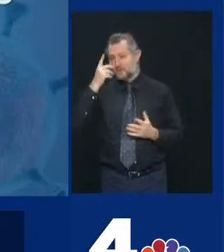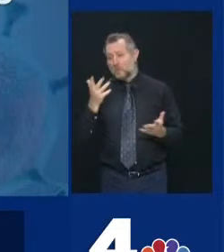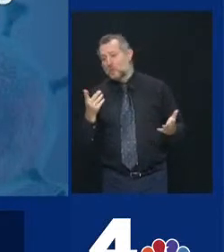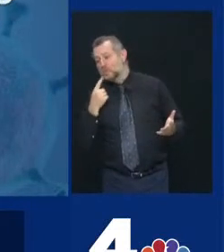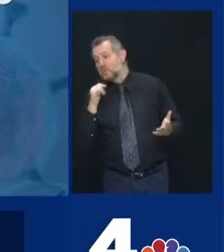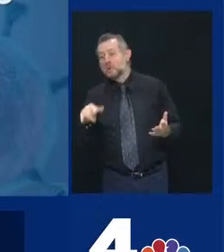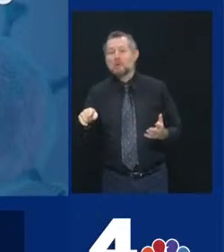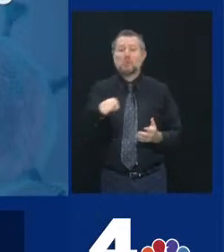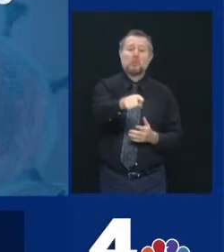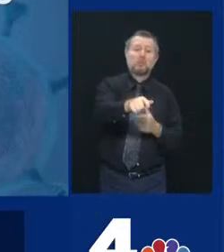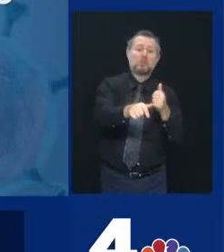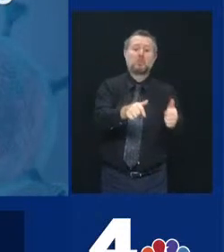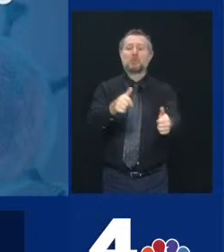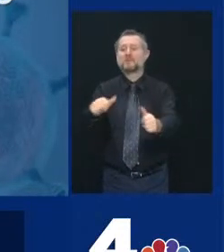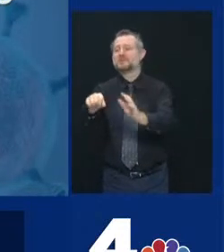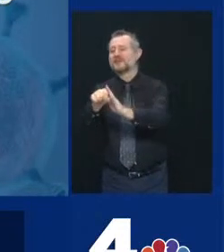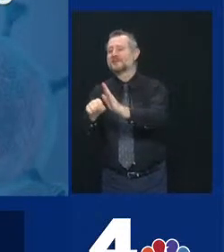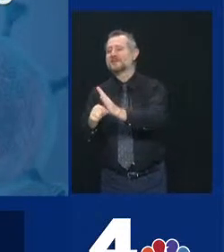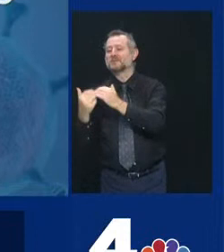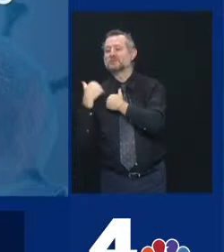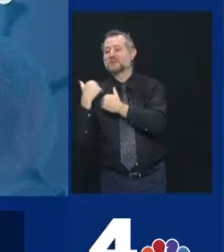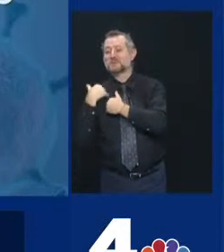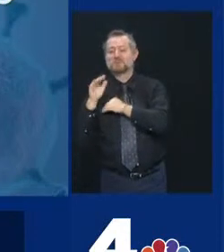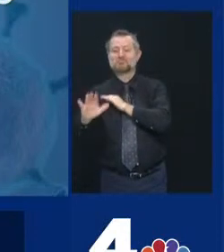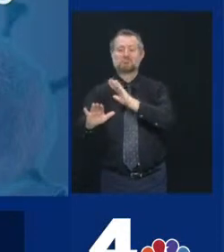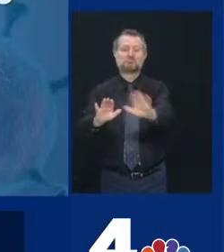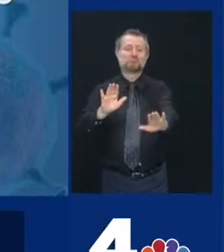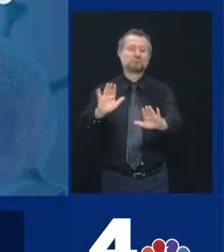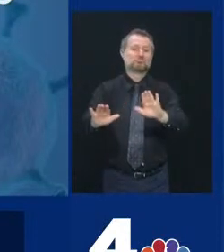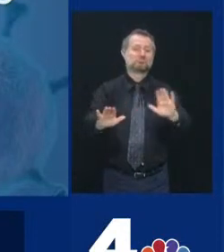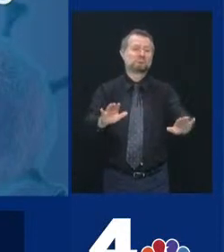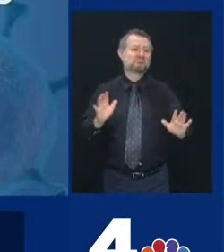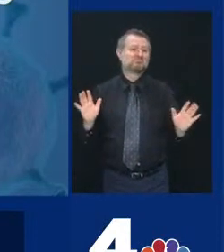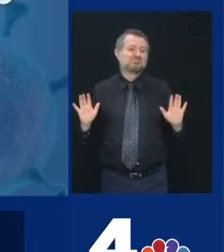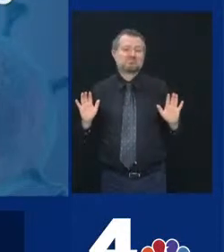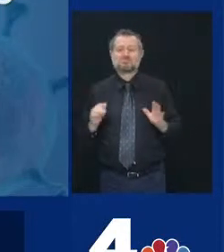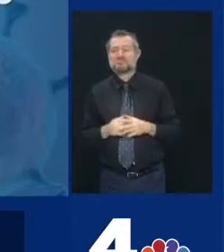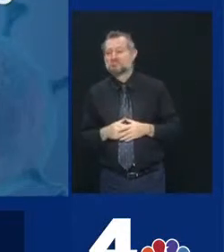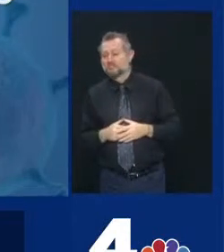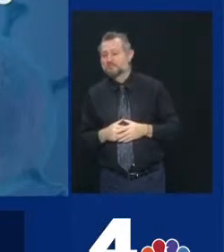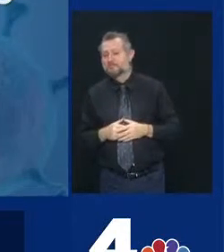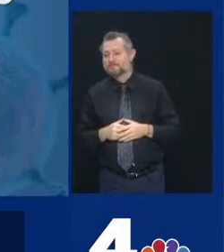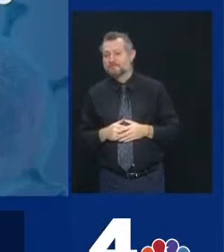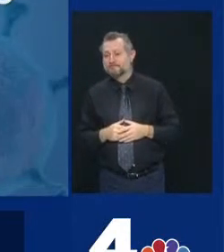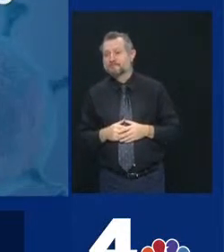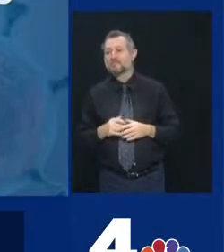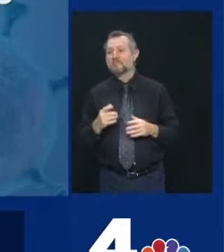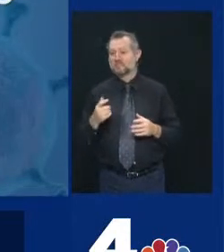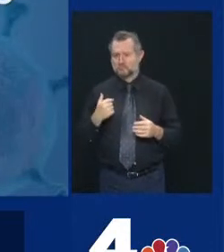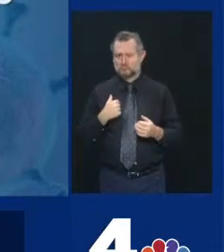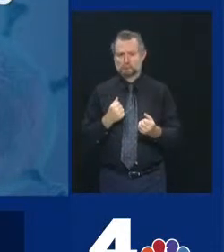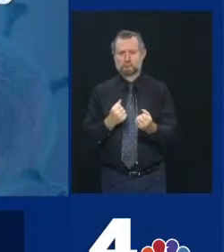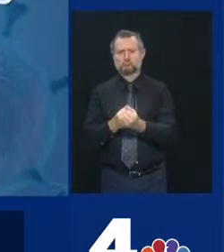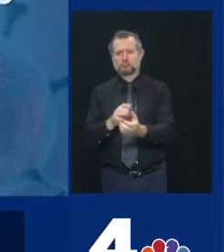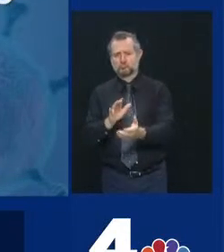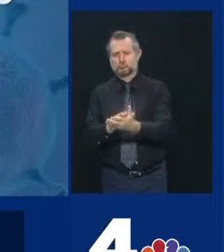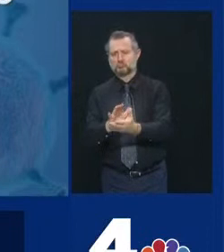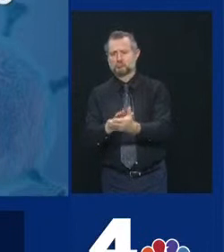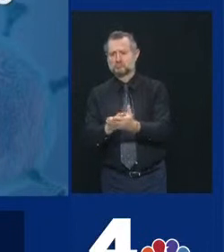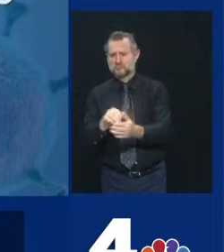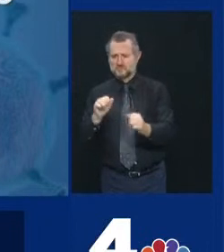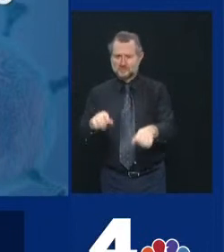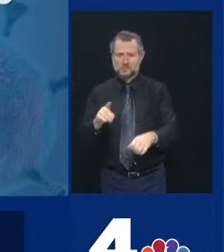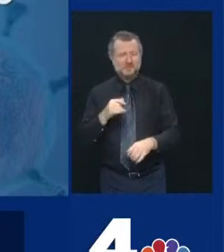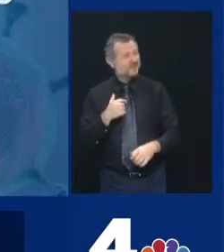you. You take charge, Governor, but I'm right behind you. Go get him. Go get him, Tiger. Yeah, thank you very